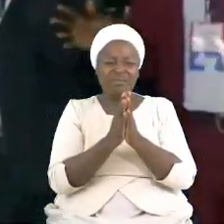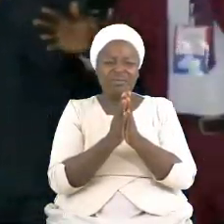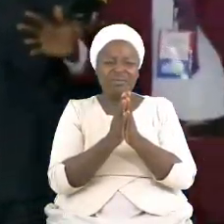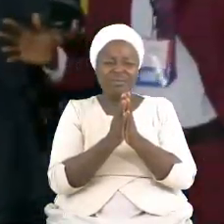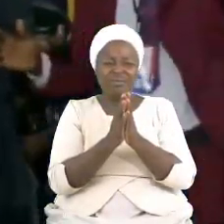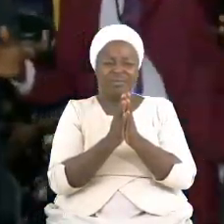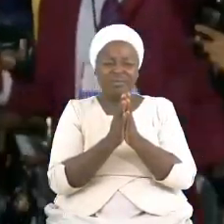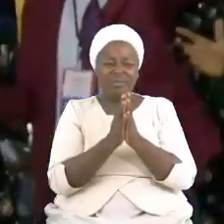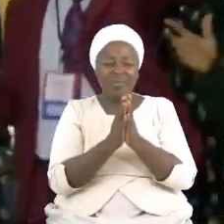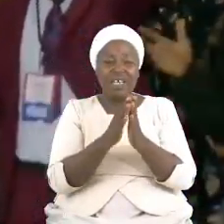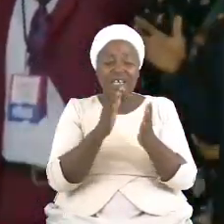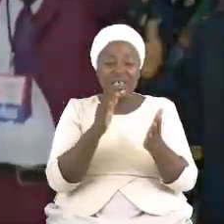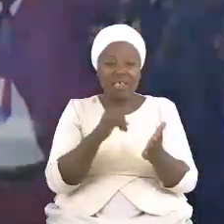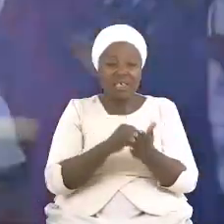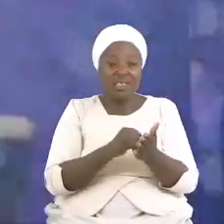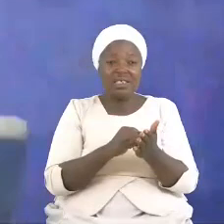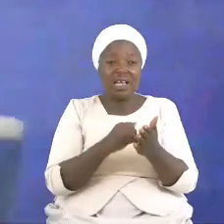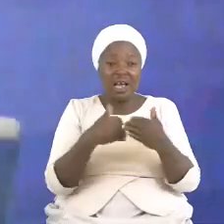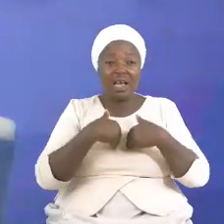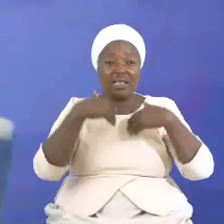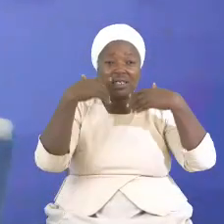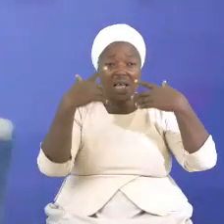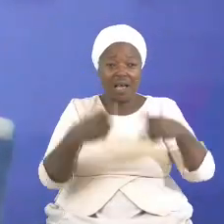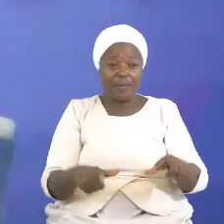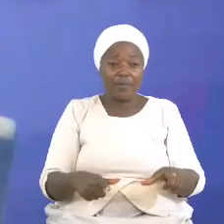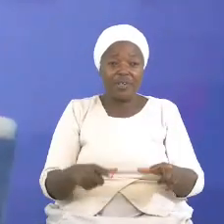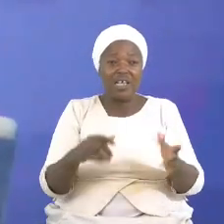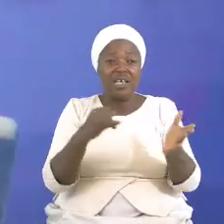It is done. I said it is